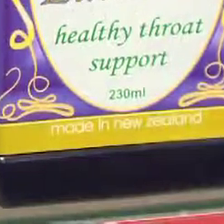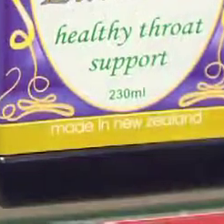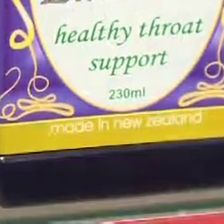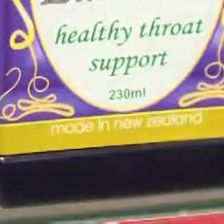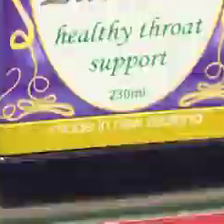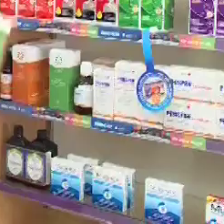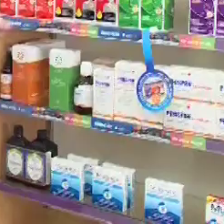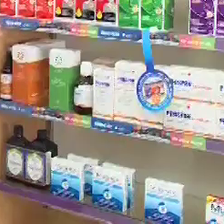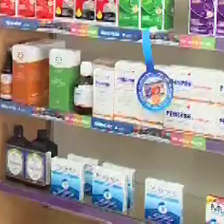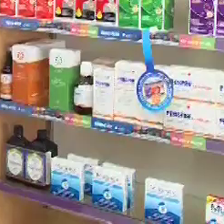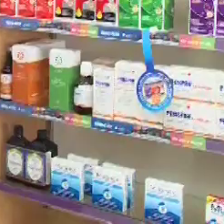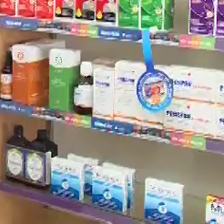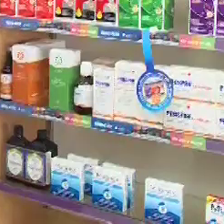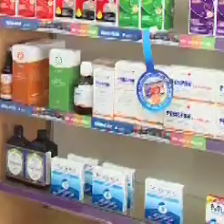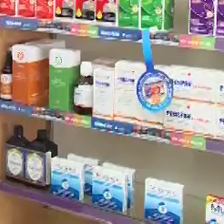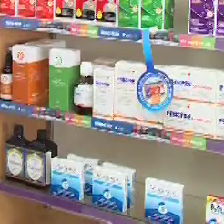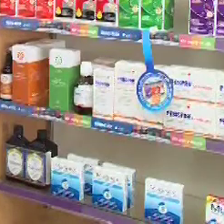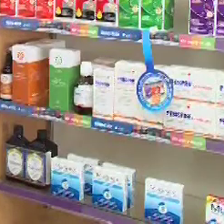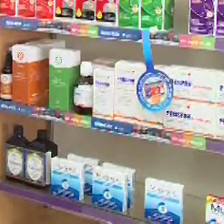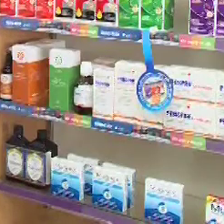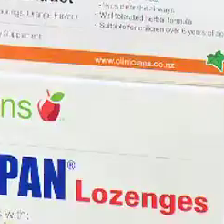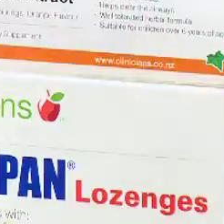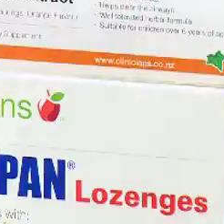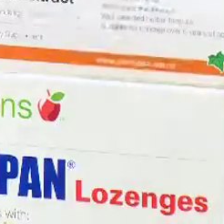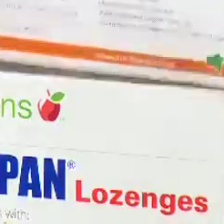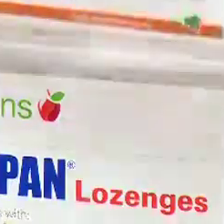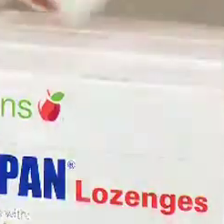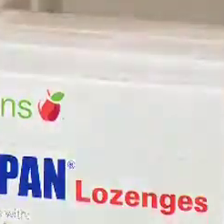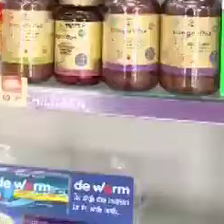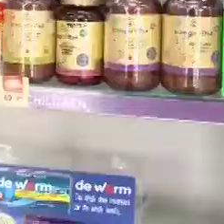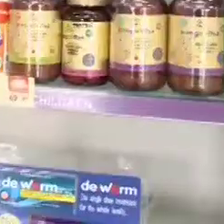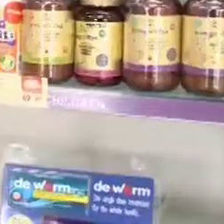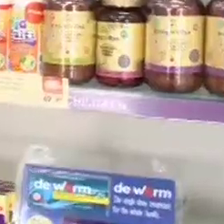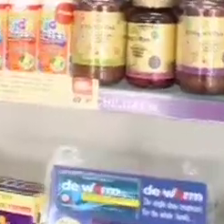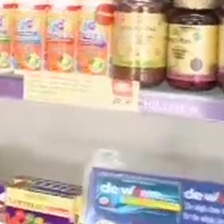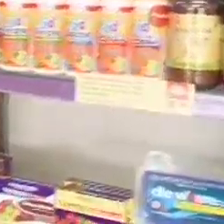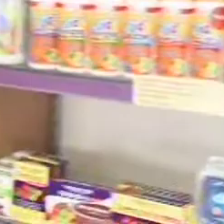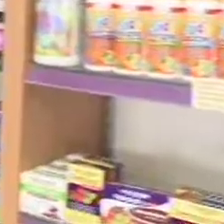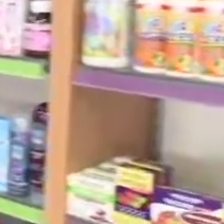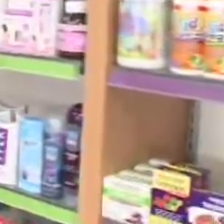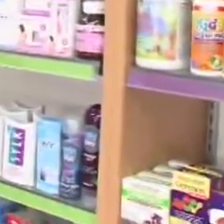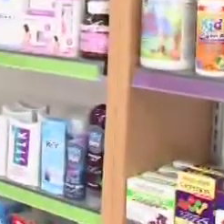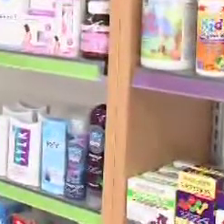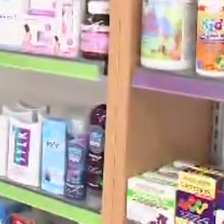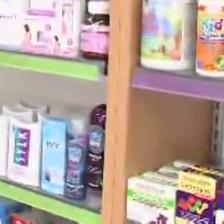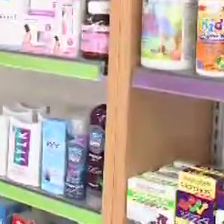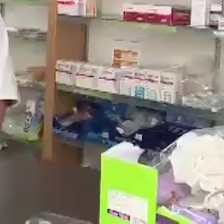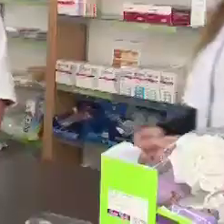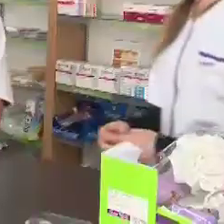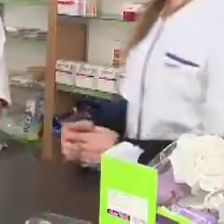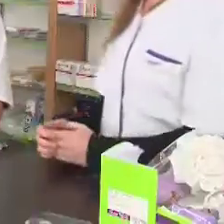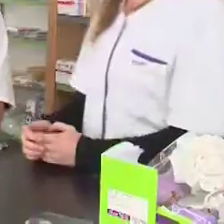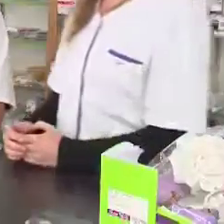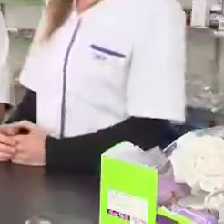natural alternatives for your health. This can be to counteract any side effects of your medication, general health advice, or natural options for you and your family.